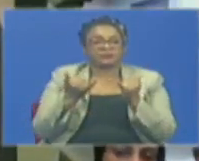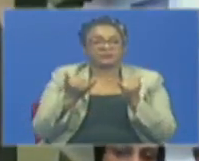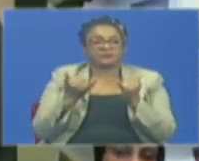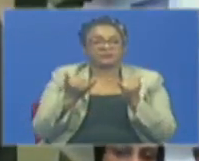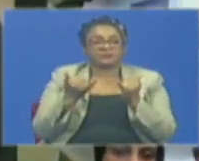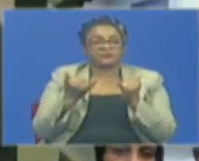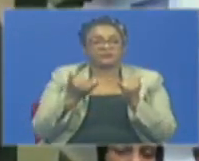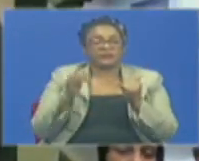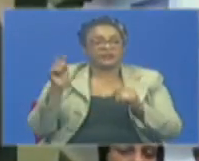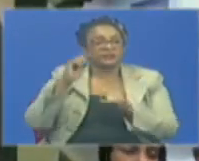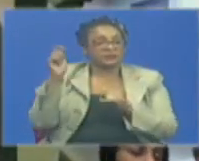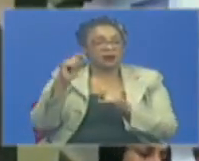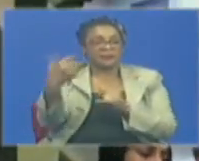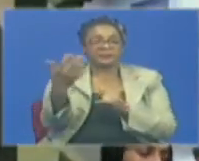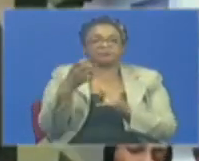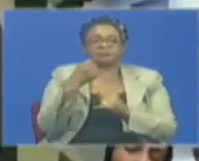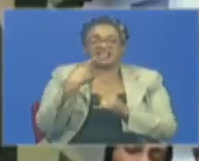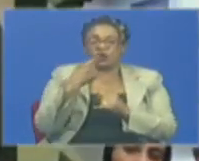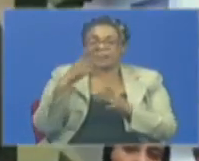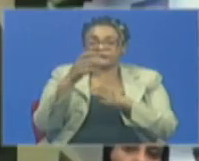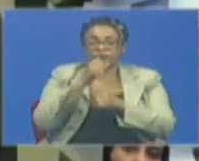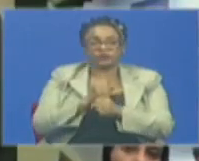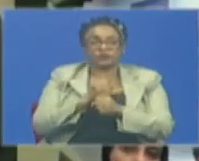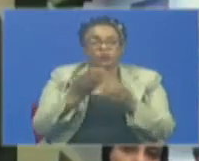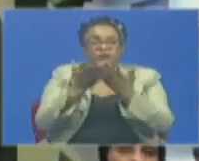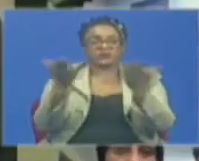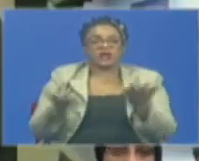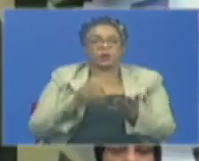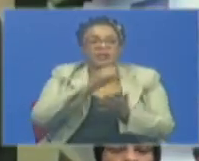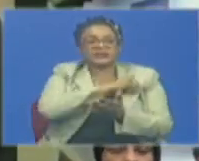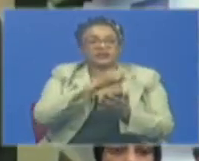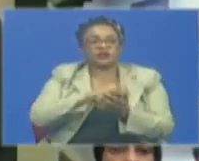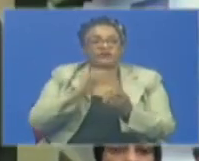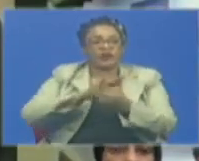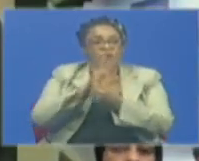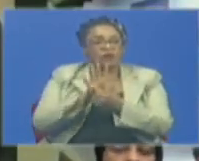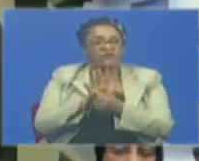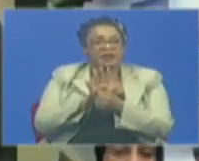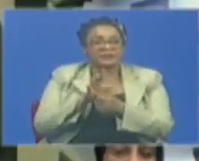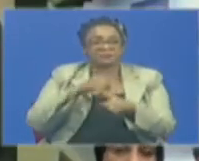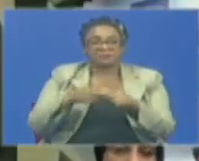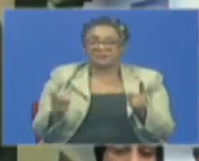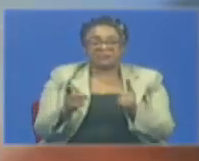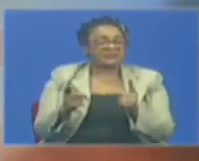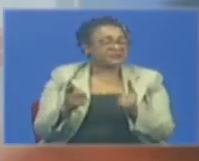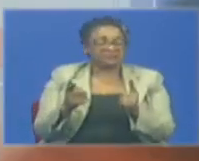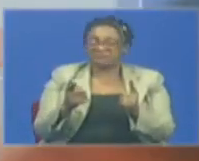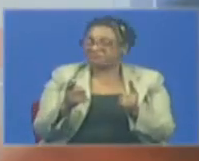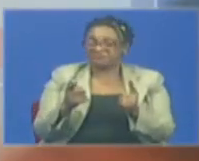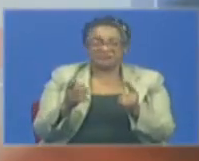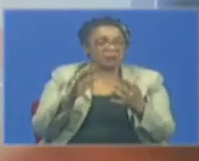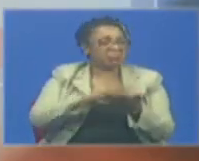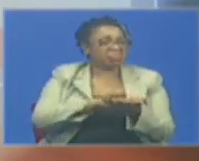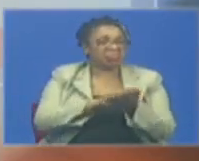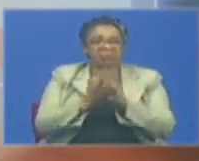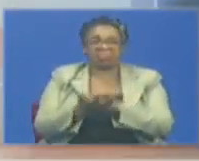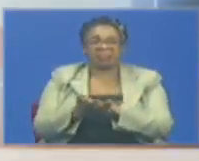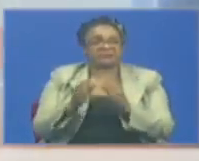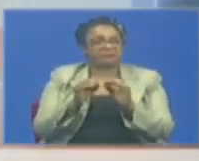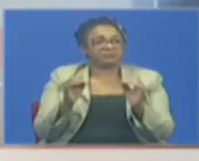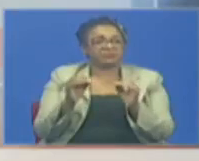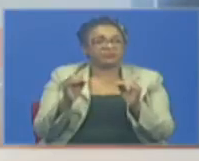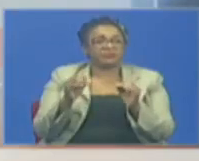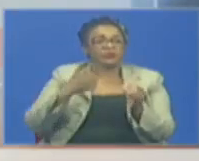Association appeared before the Ad Hoc Senate Committee on COVID-19, it did not mince its words. We now recommend